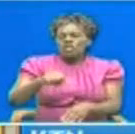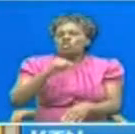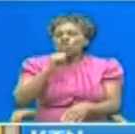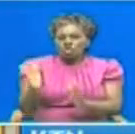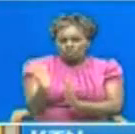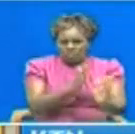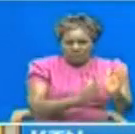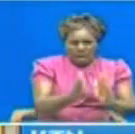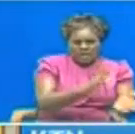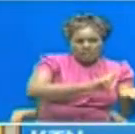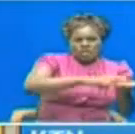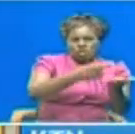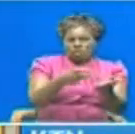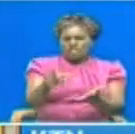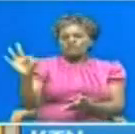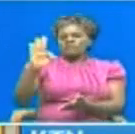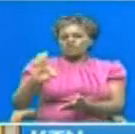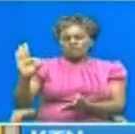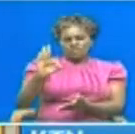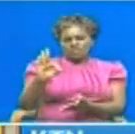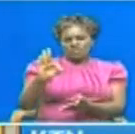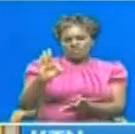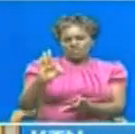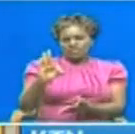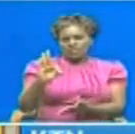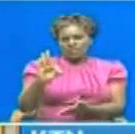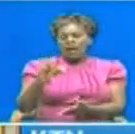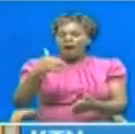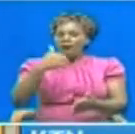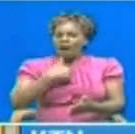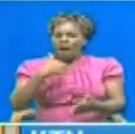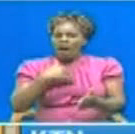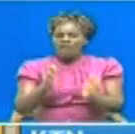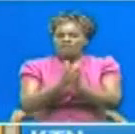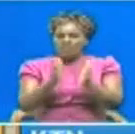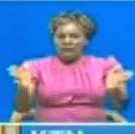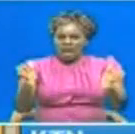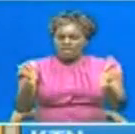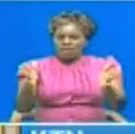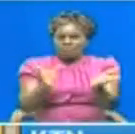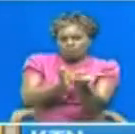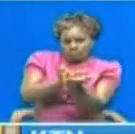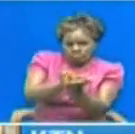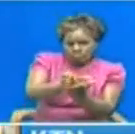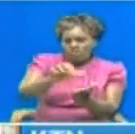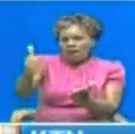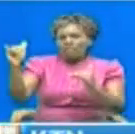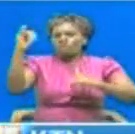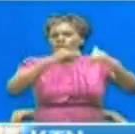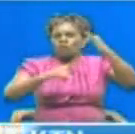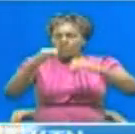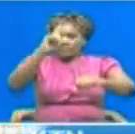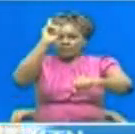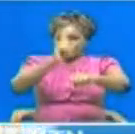for spectrum right from the start, and then have a large chunk of that going to foreign entities, and